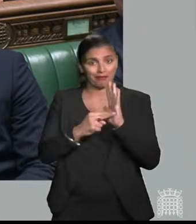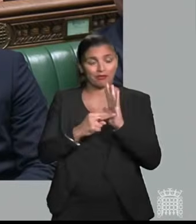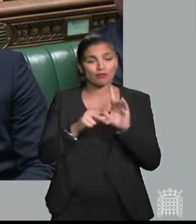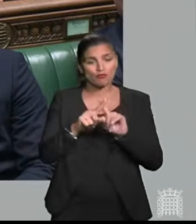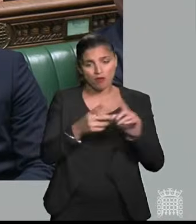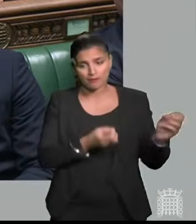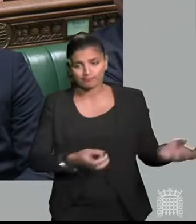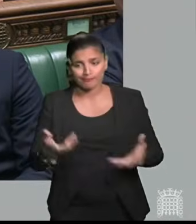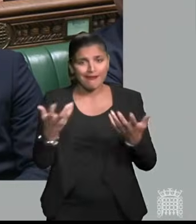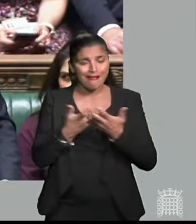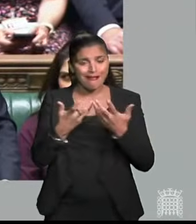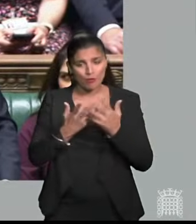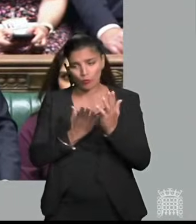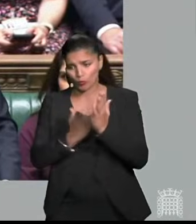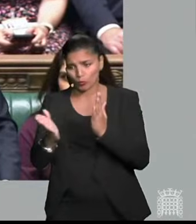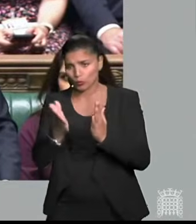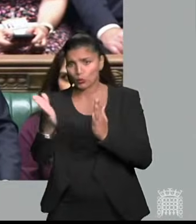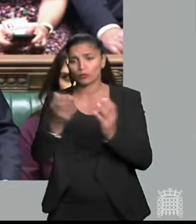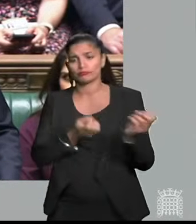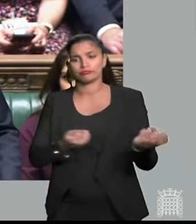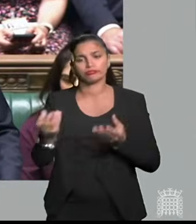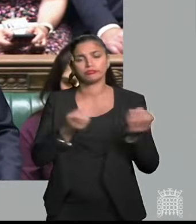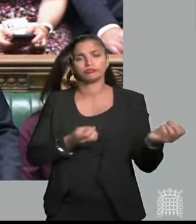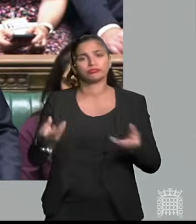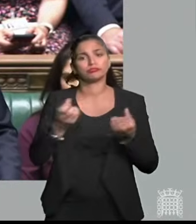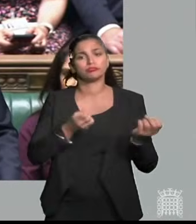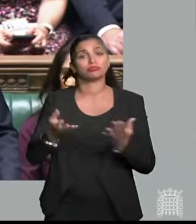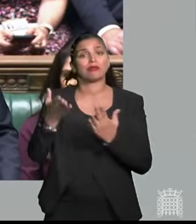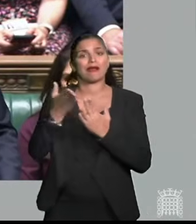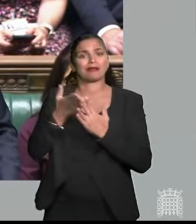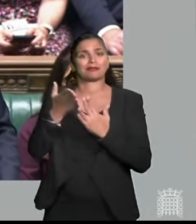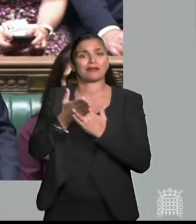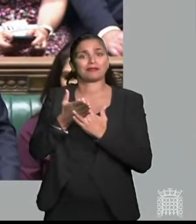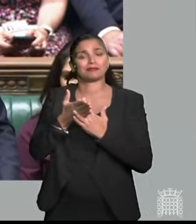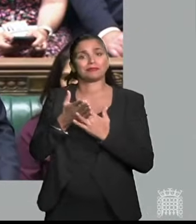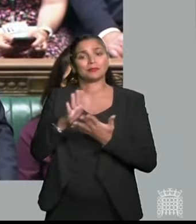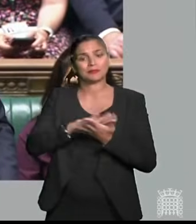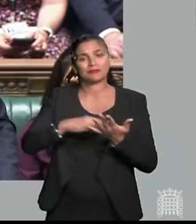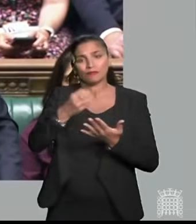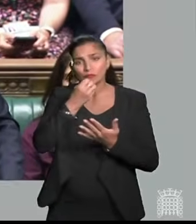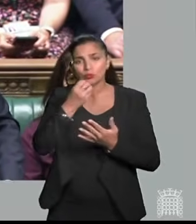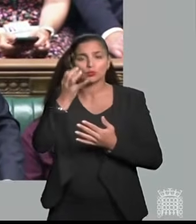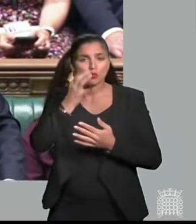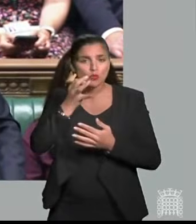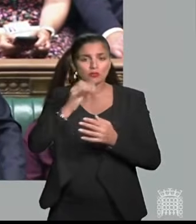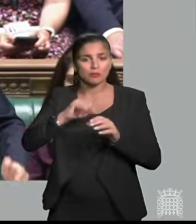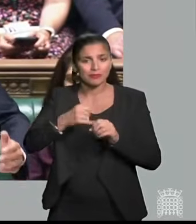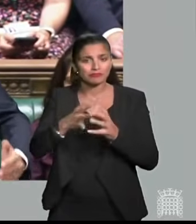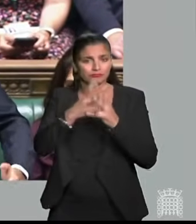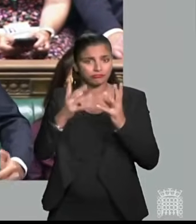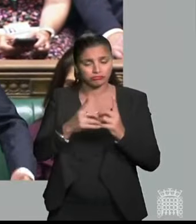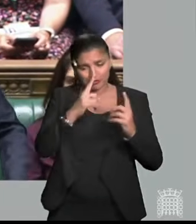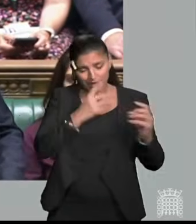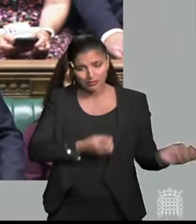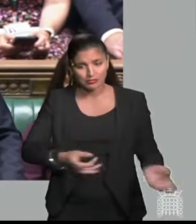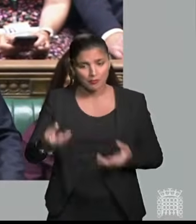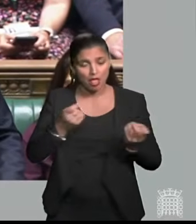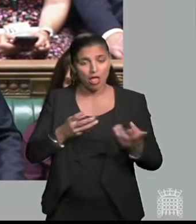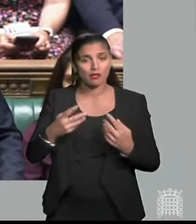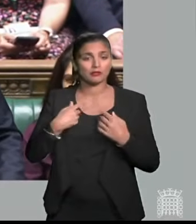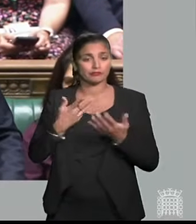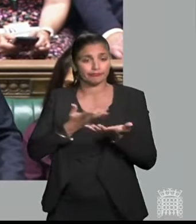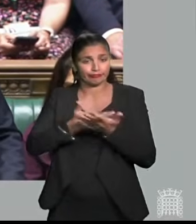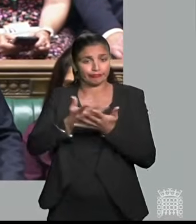but critically the most important thing is to open up access for that aid to get into Gaza, which is why our conversations with the Egyptians and